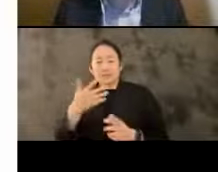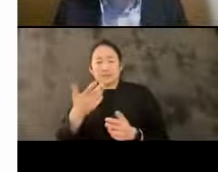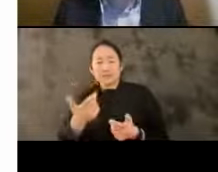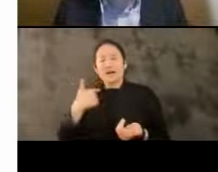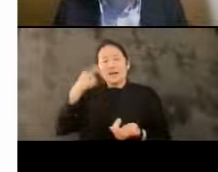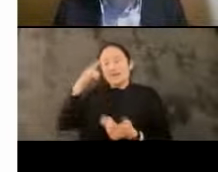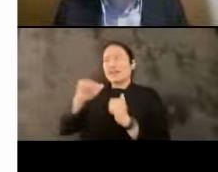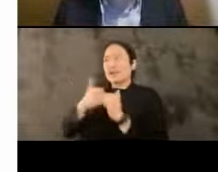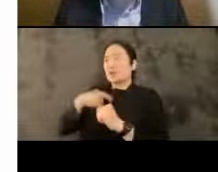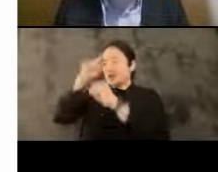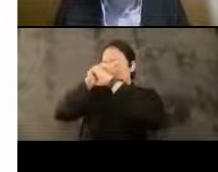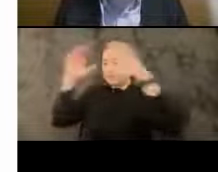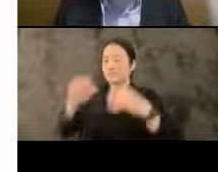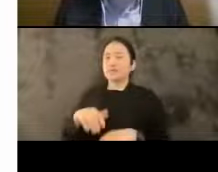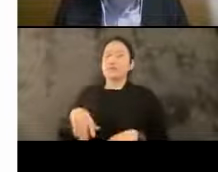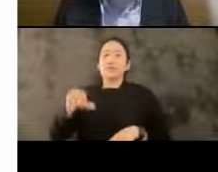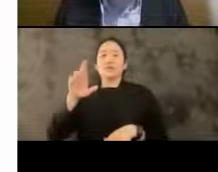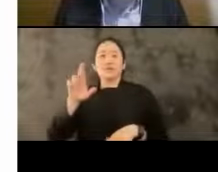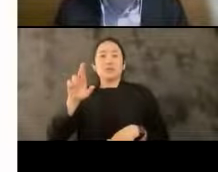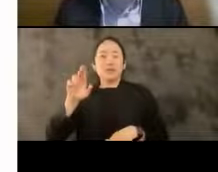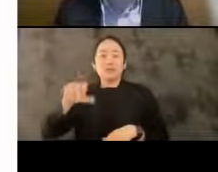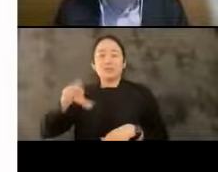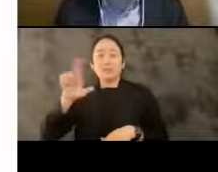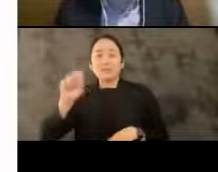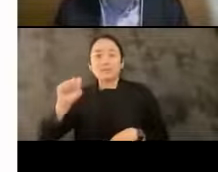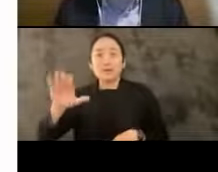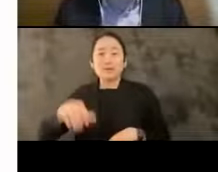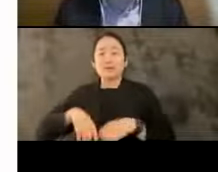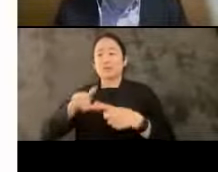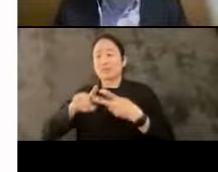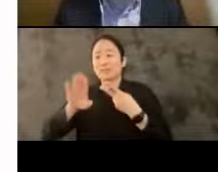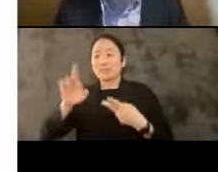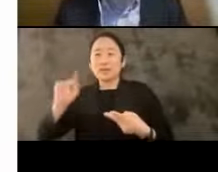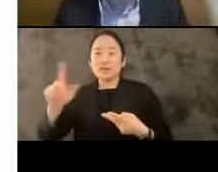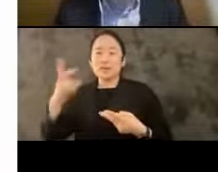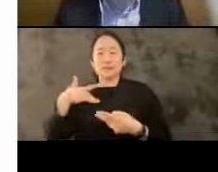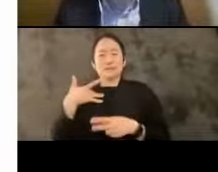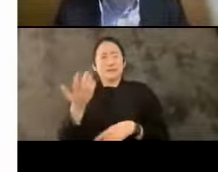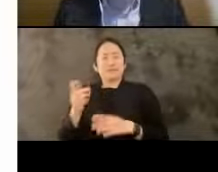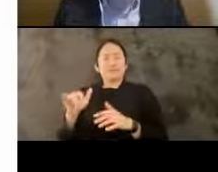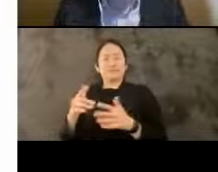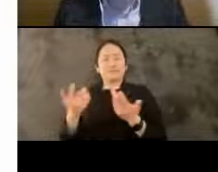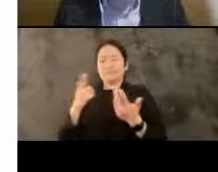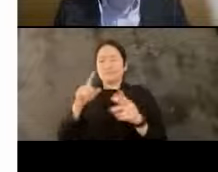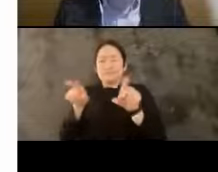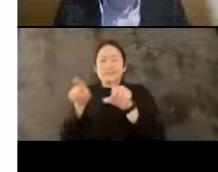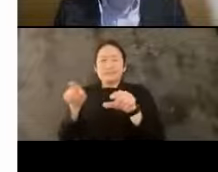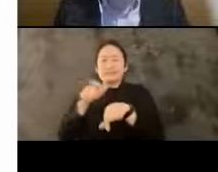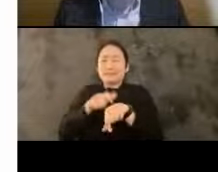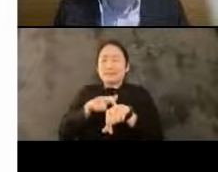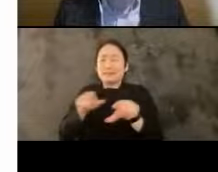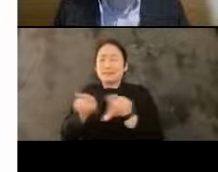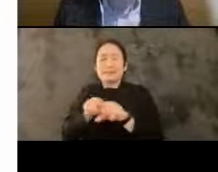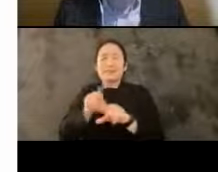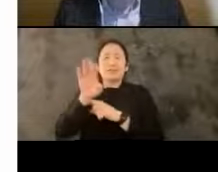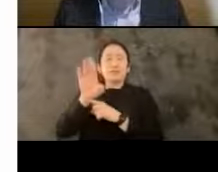streetcar and BRT, the concept is that the travel times would probably be pretty similar between the two. There might be a little bit more reliability with BRT because of